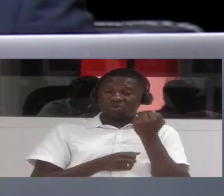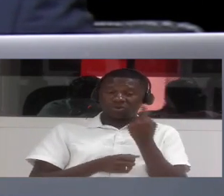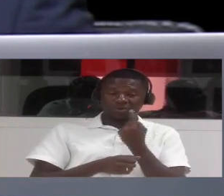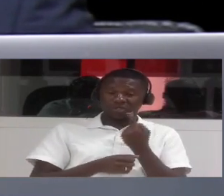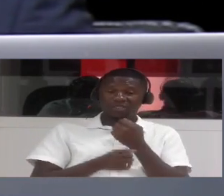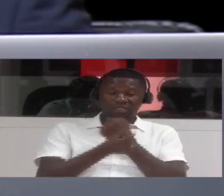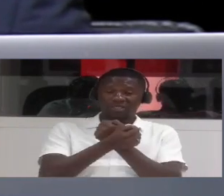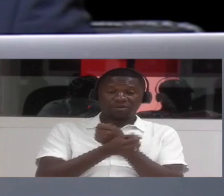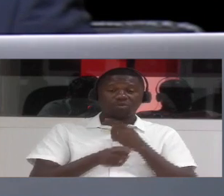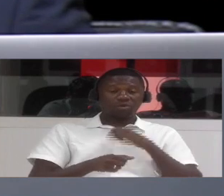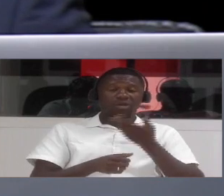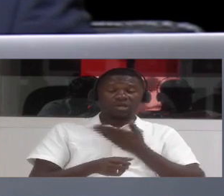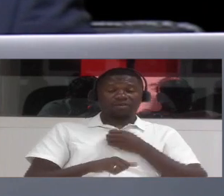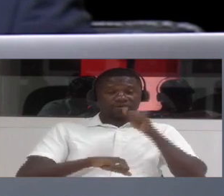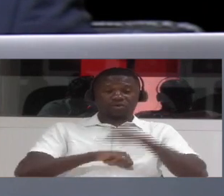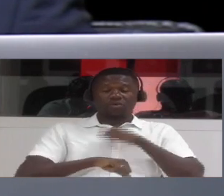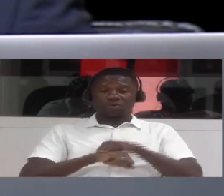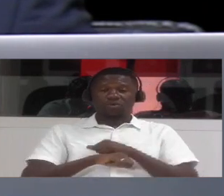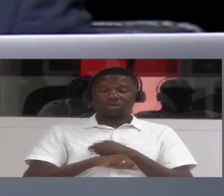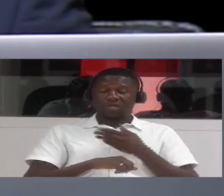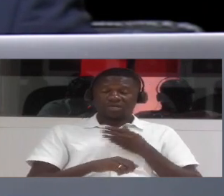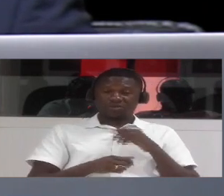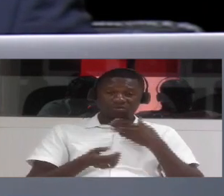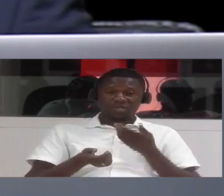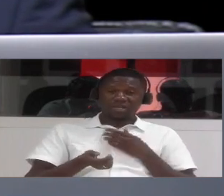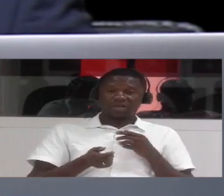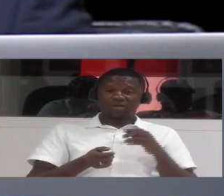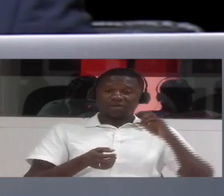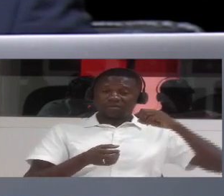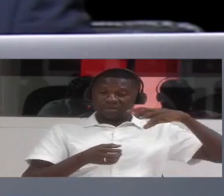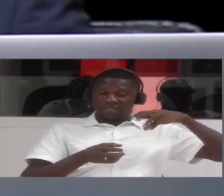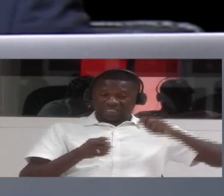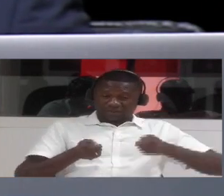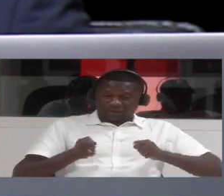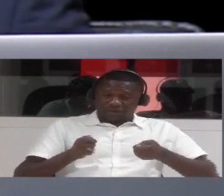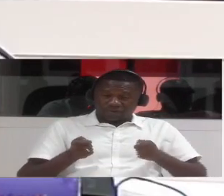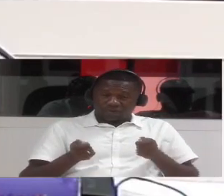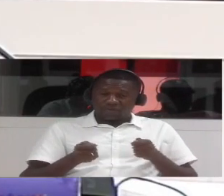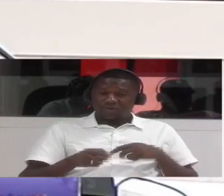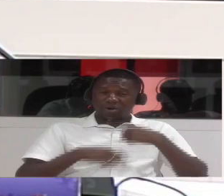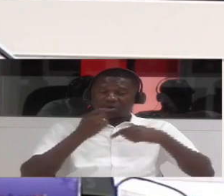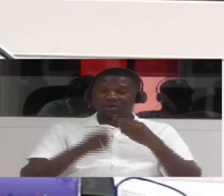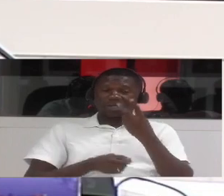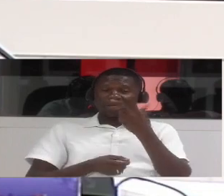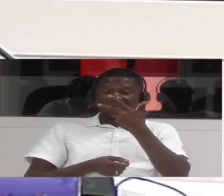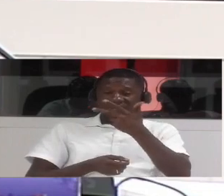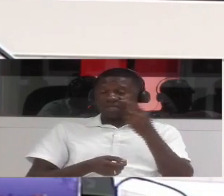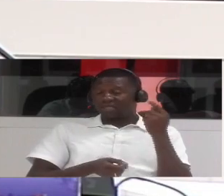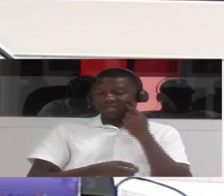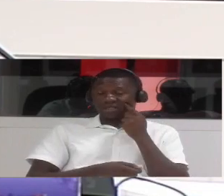was tortured and subjected to electrical shocks for 8 days. Yes, that's